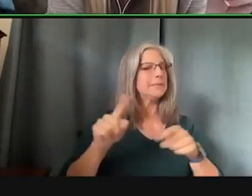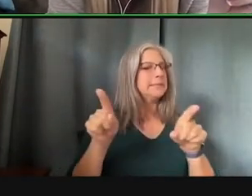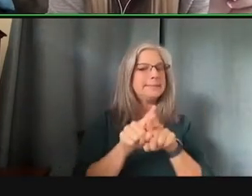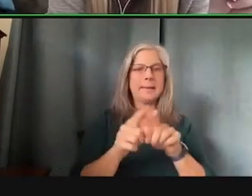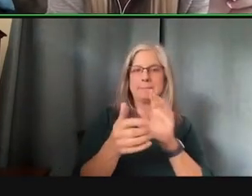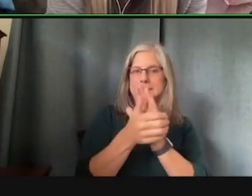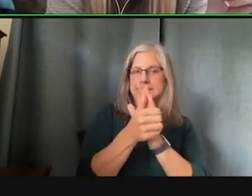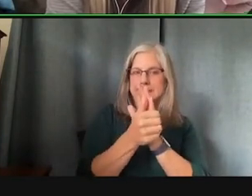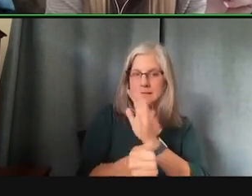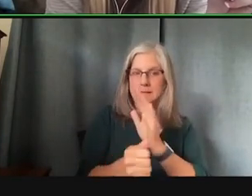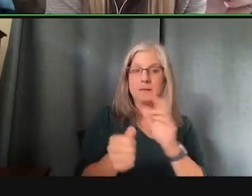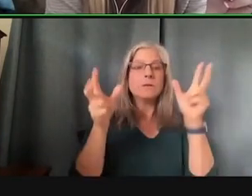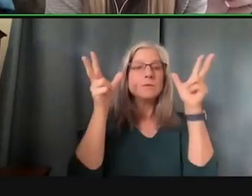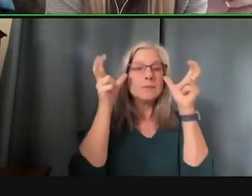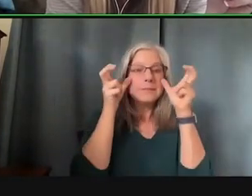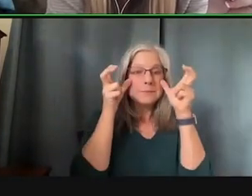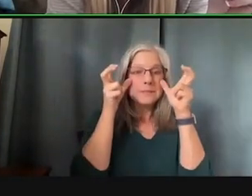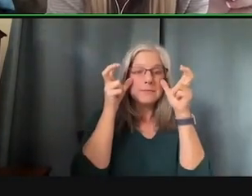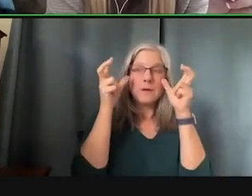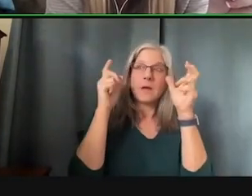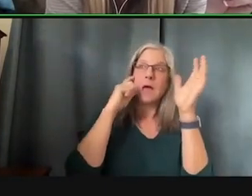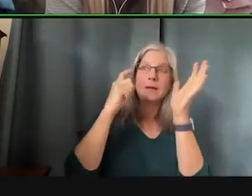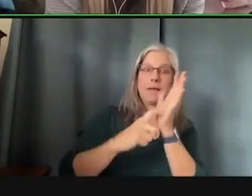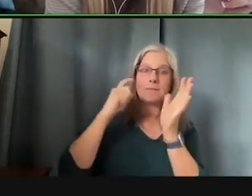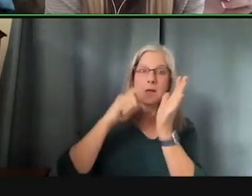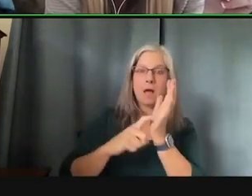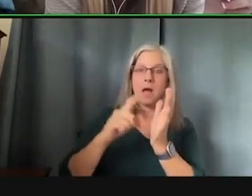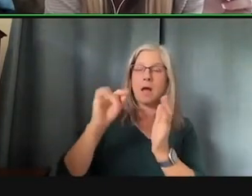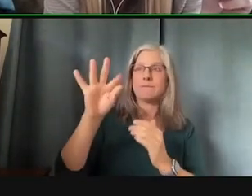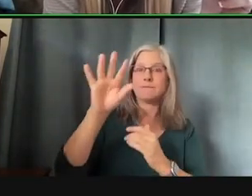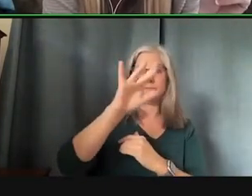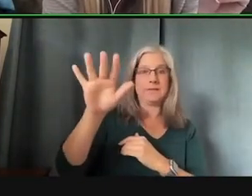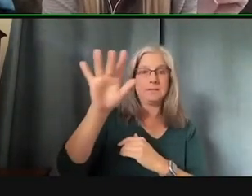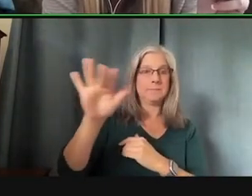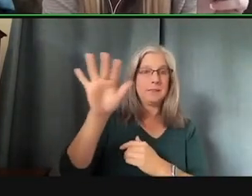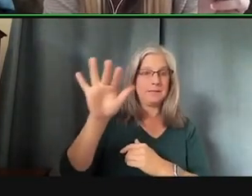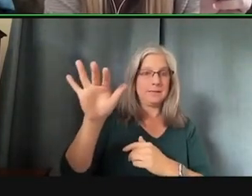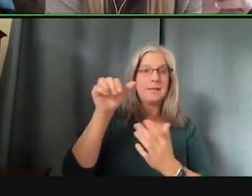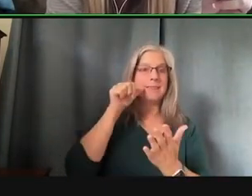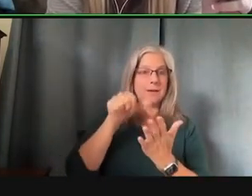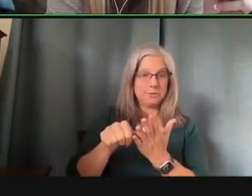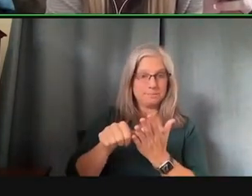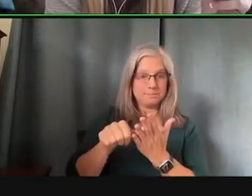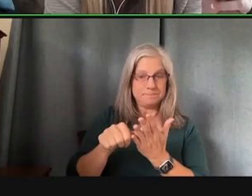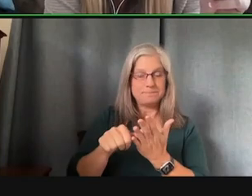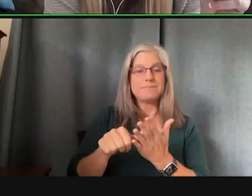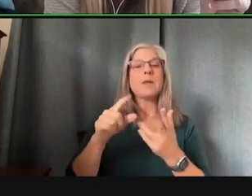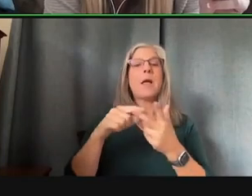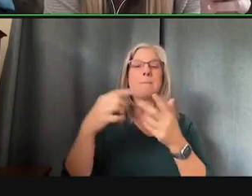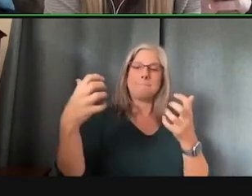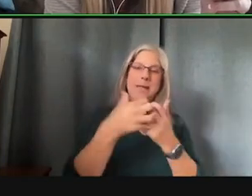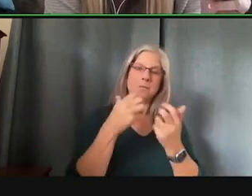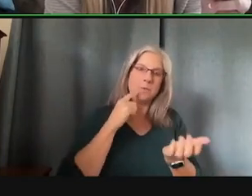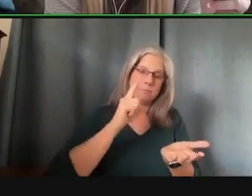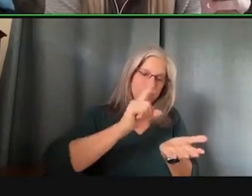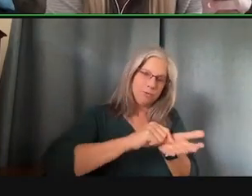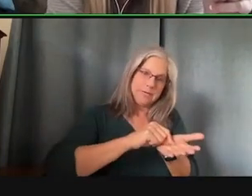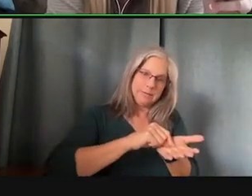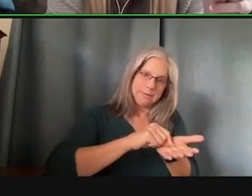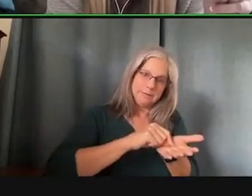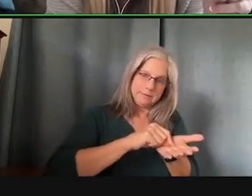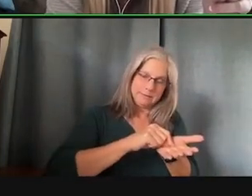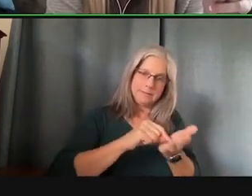skill, which is receptive identification of an ASL letter and matching it to a corresponding